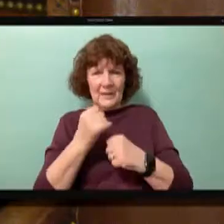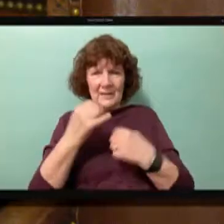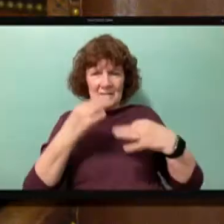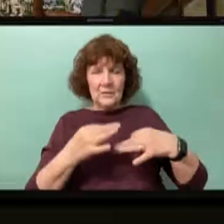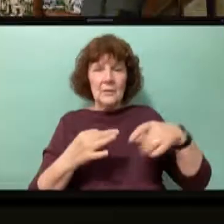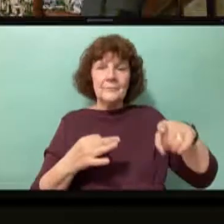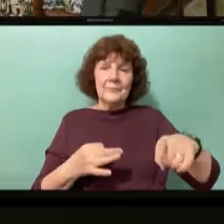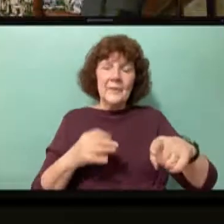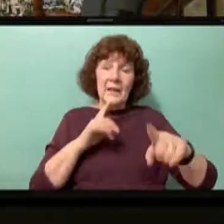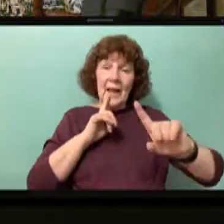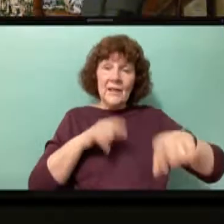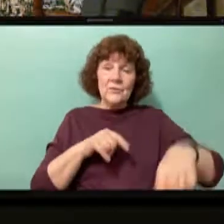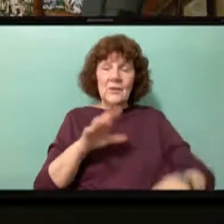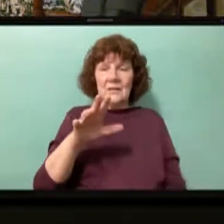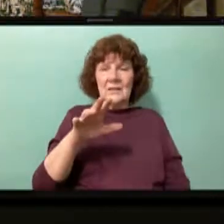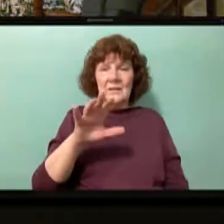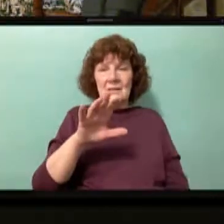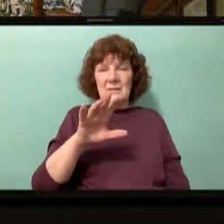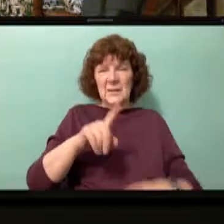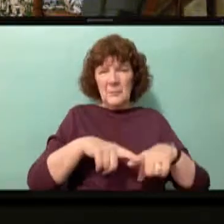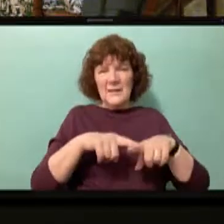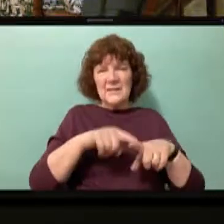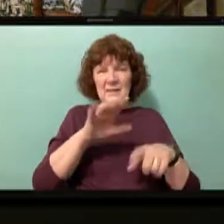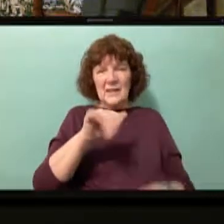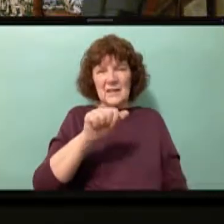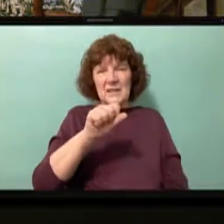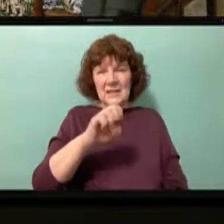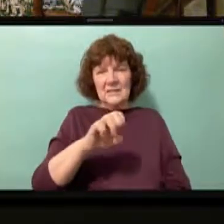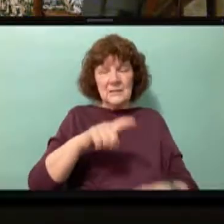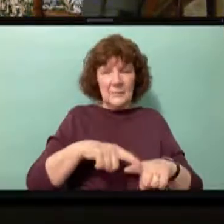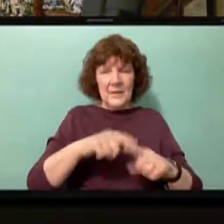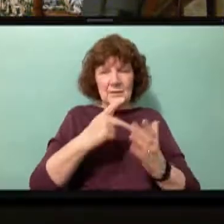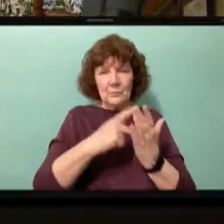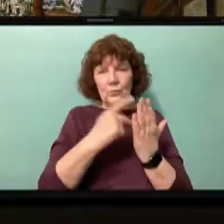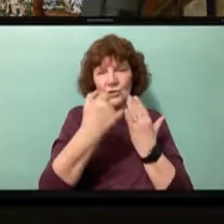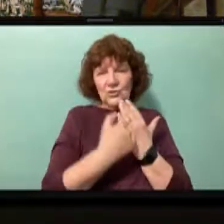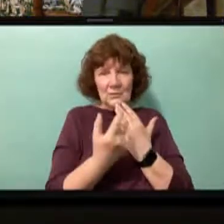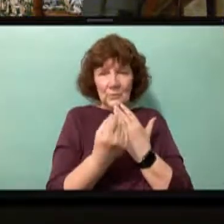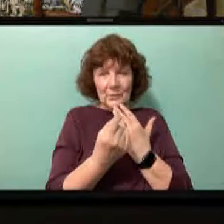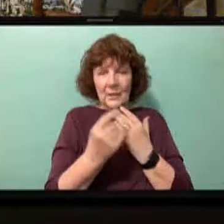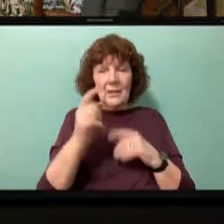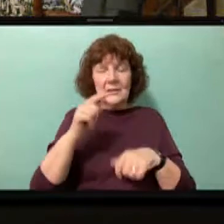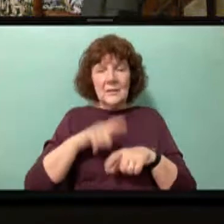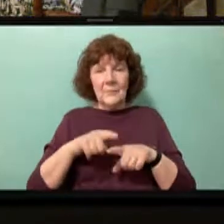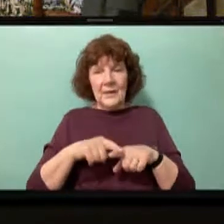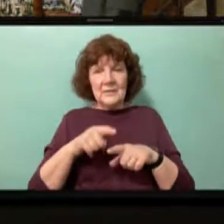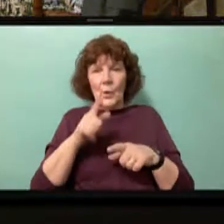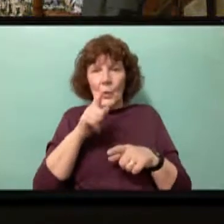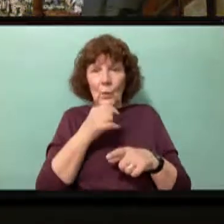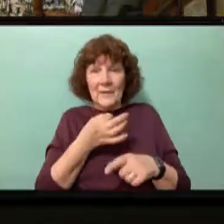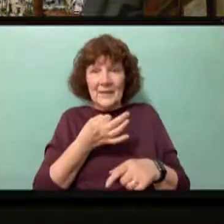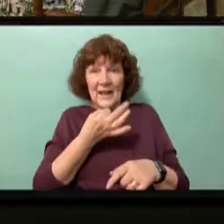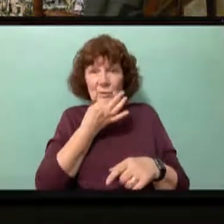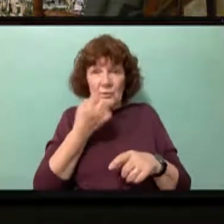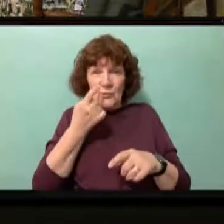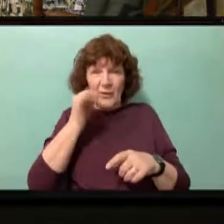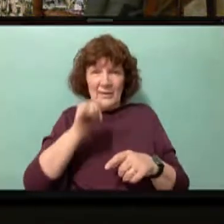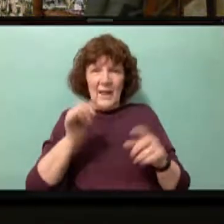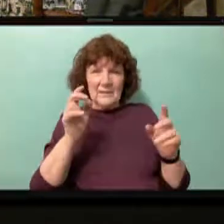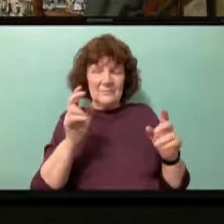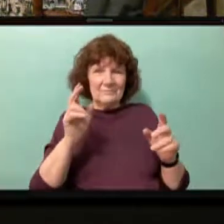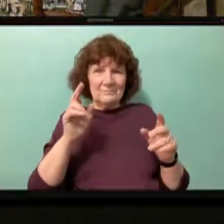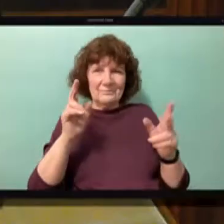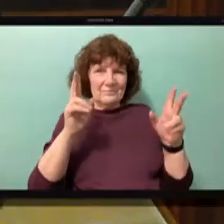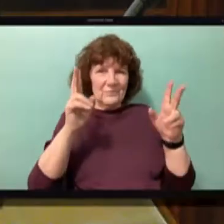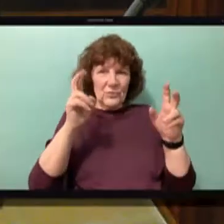depends on what the project is, and who the subject matter experts are. Like I